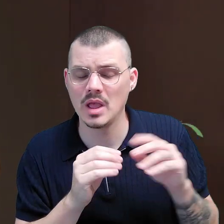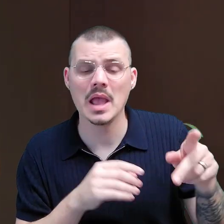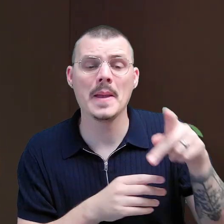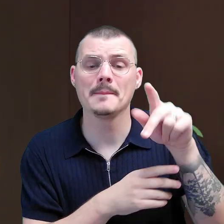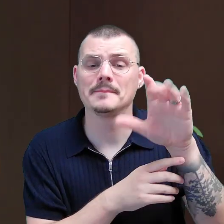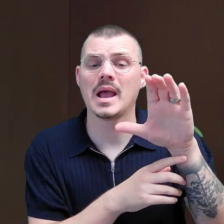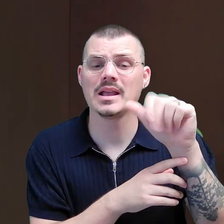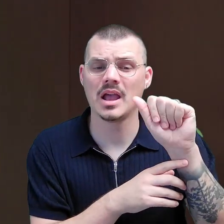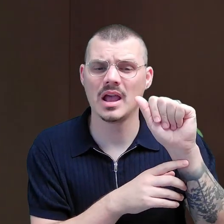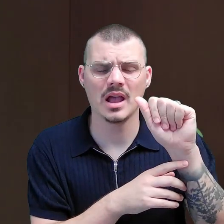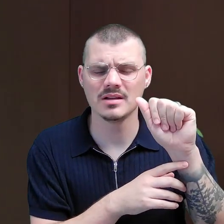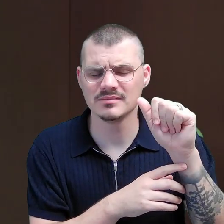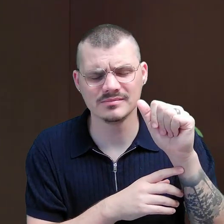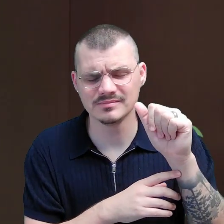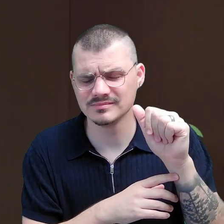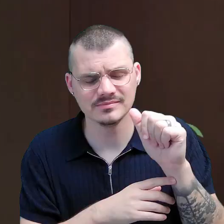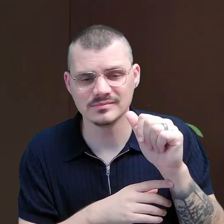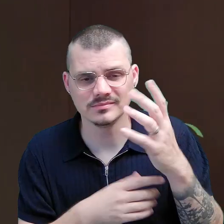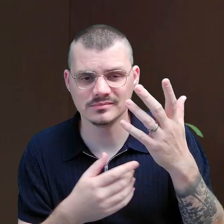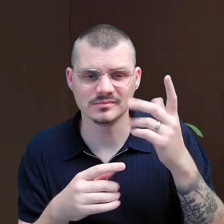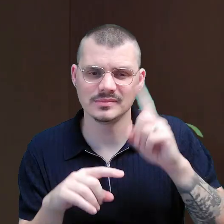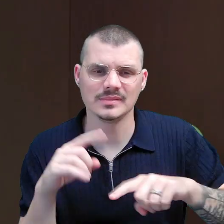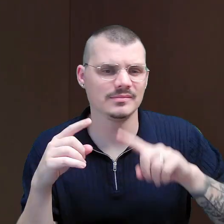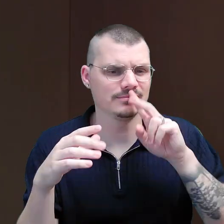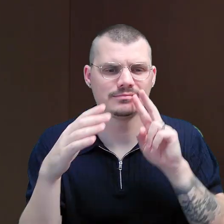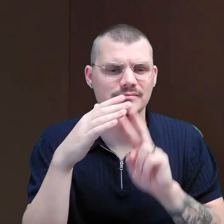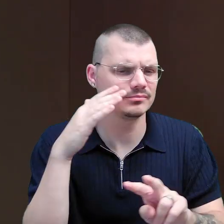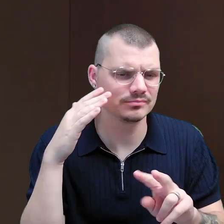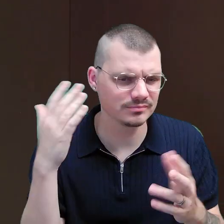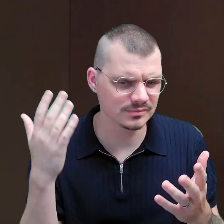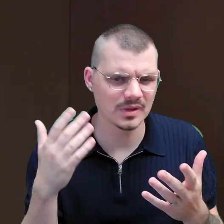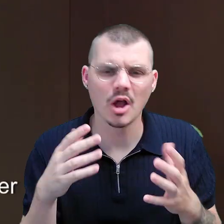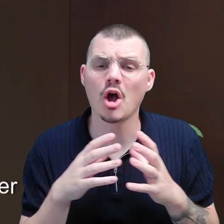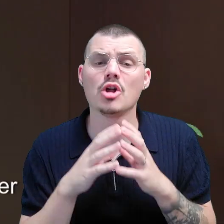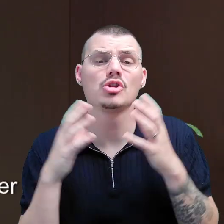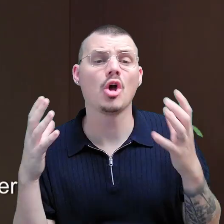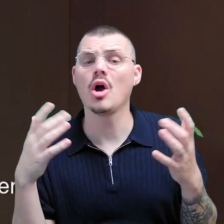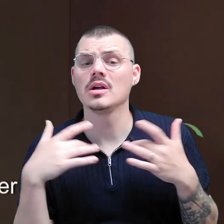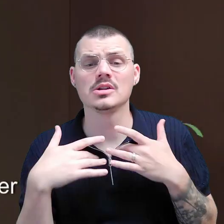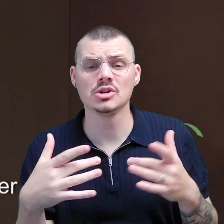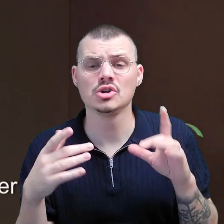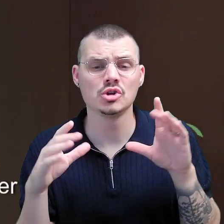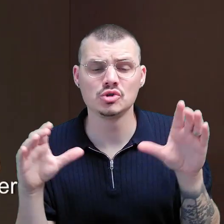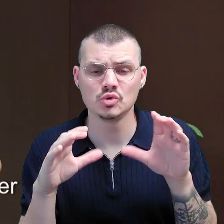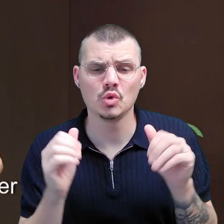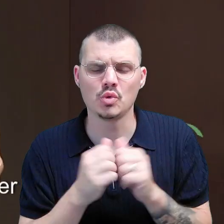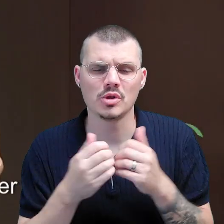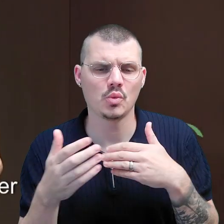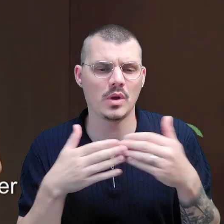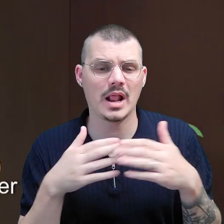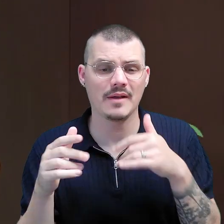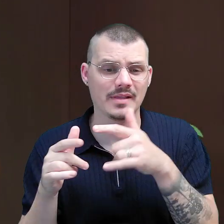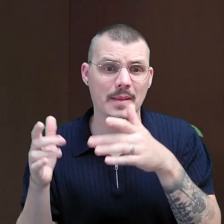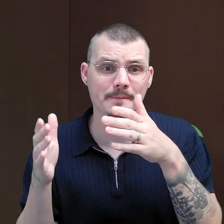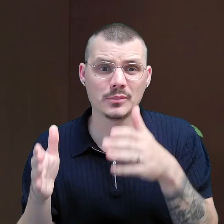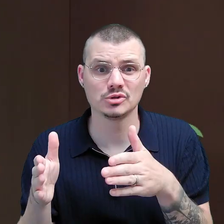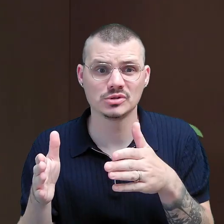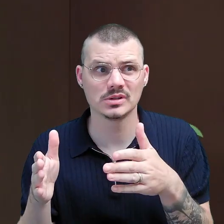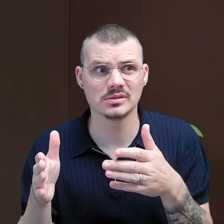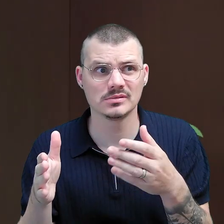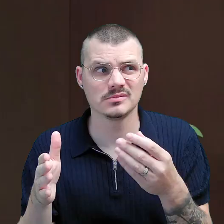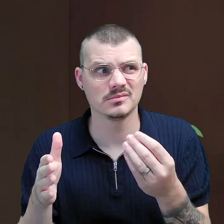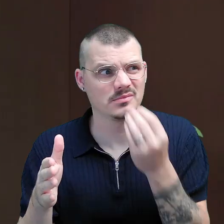Pica was very, very unpredictable. It really had a lot to do with whatever the